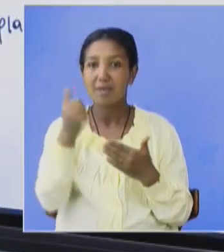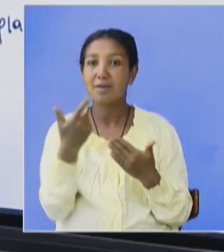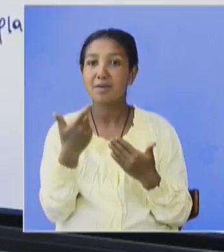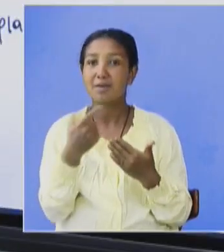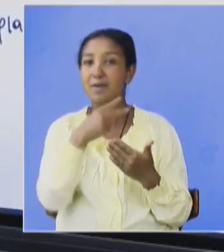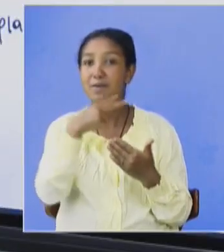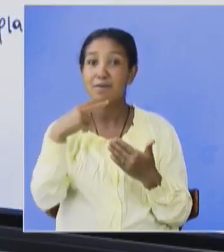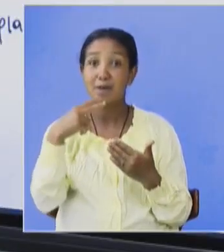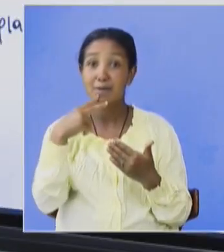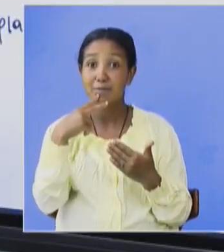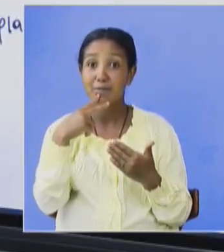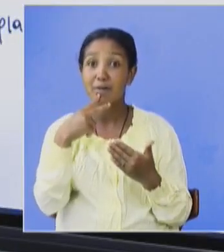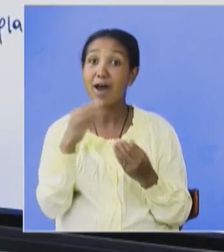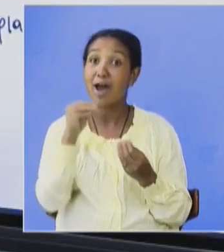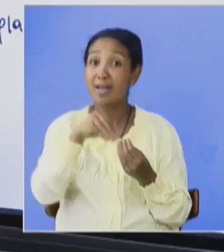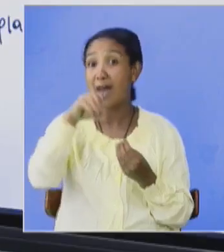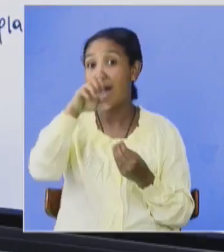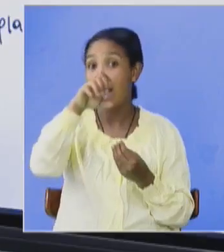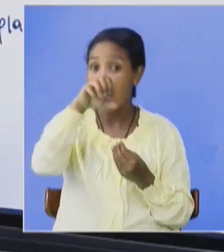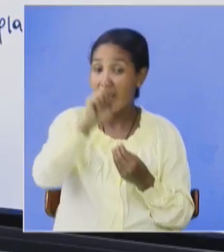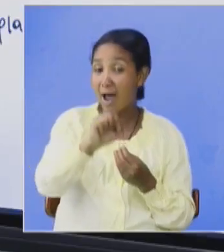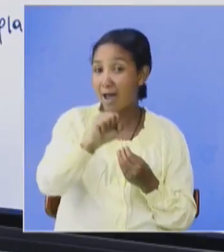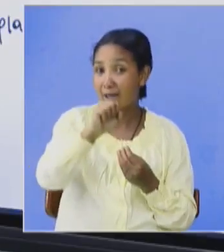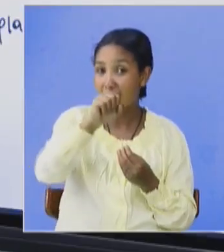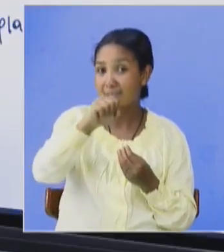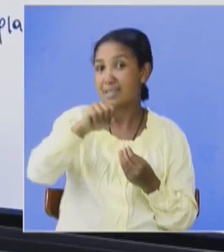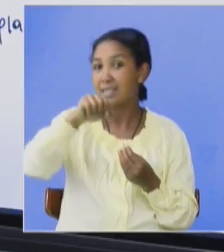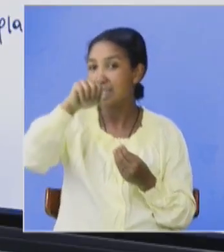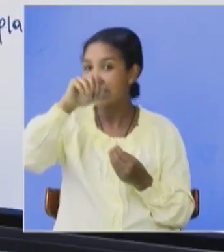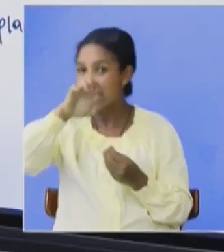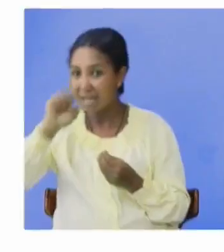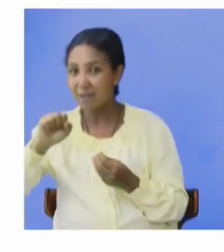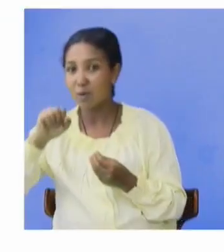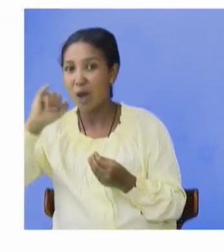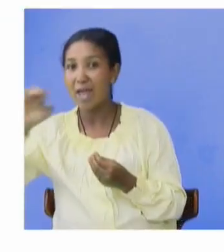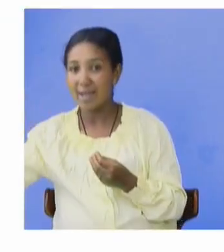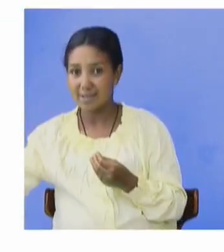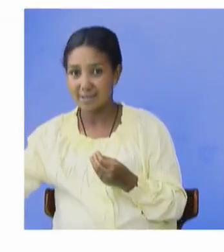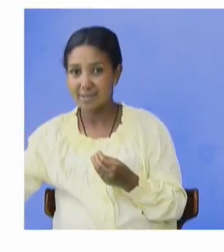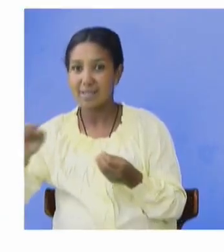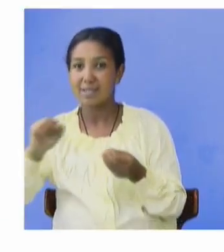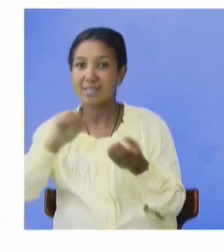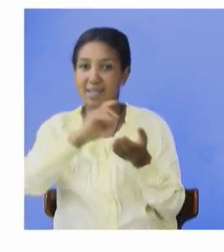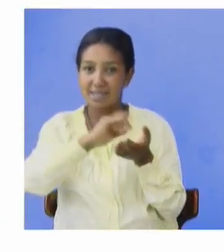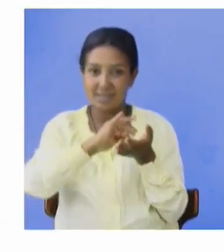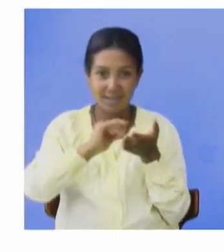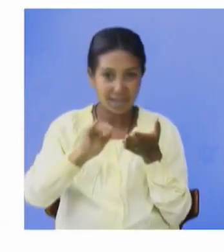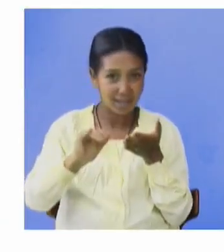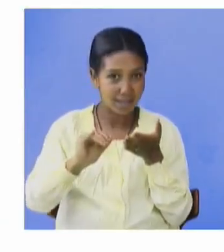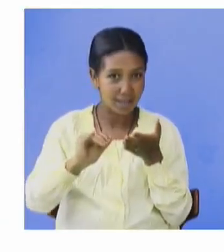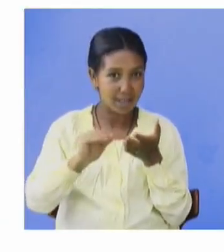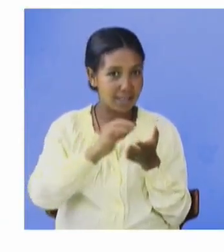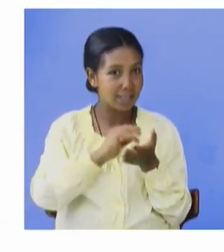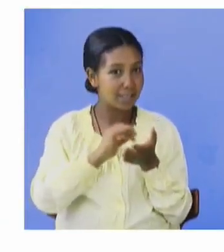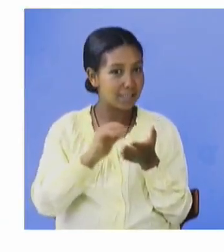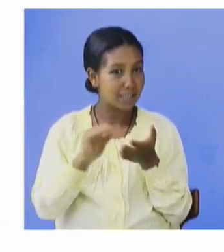a verb that add s, es, or ies. So here is study,